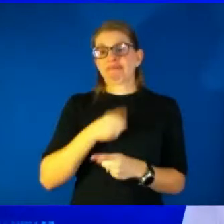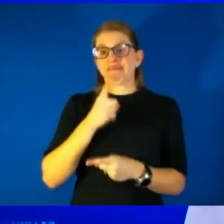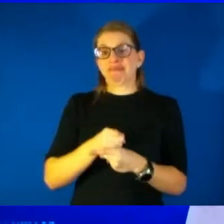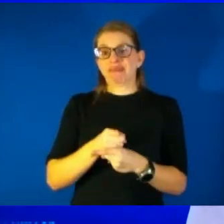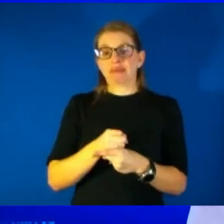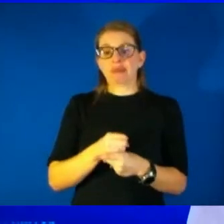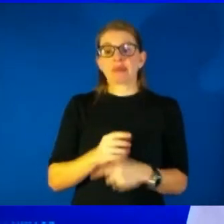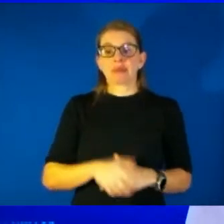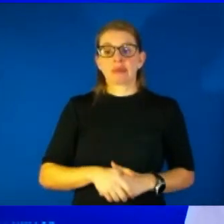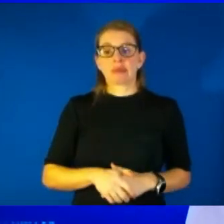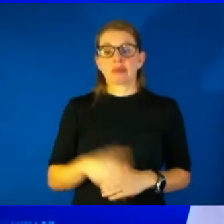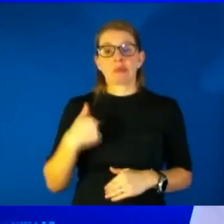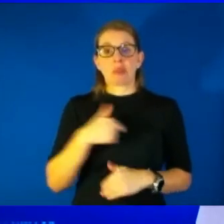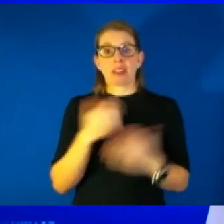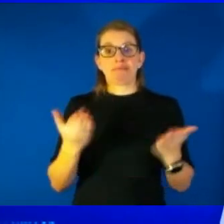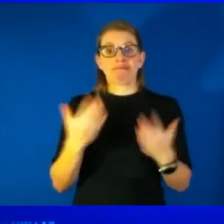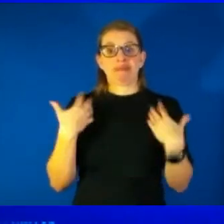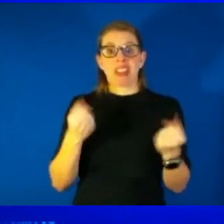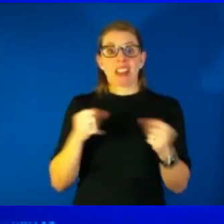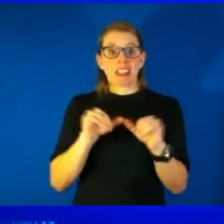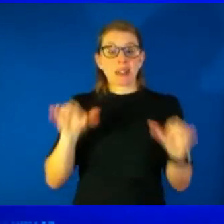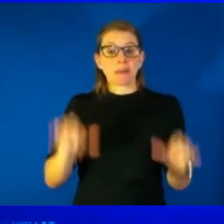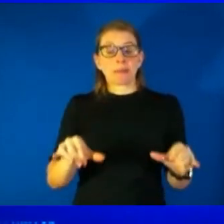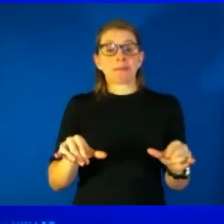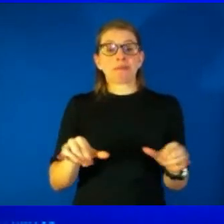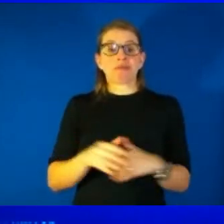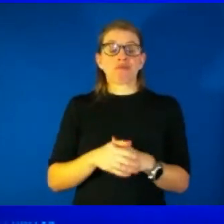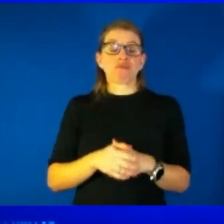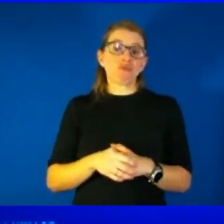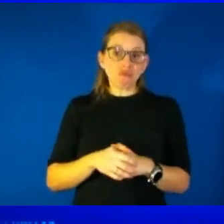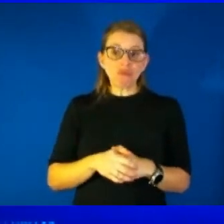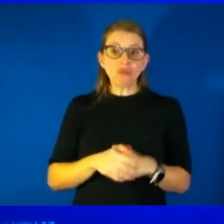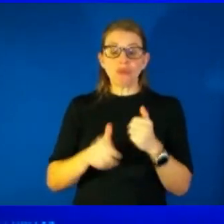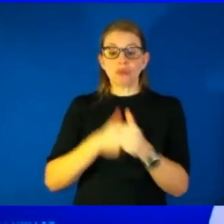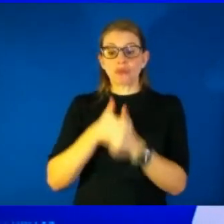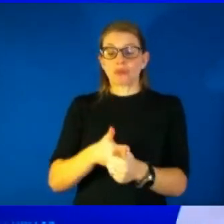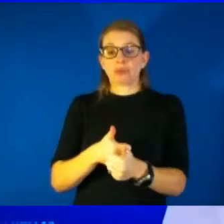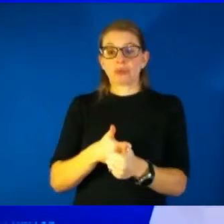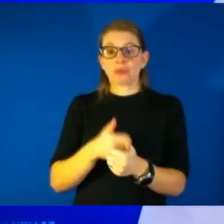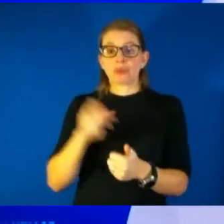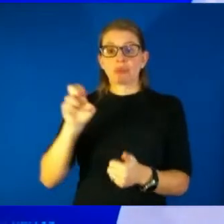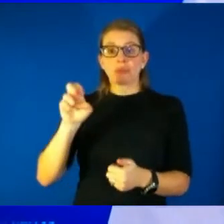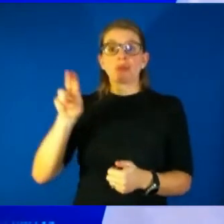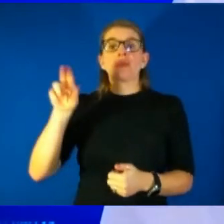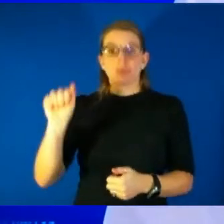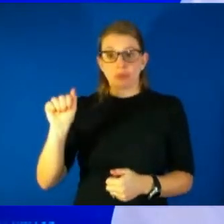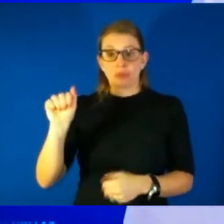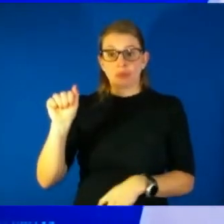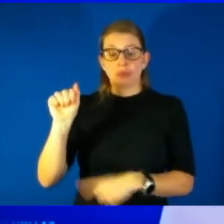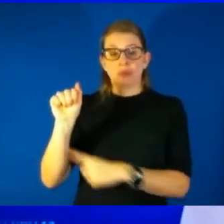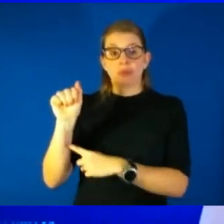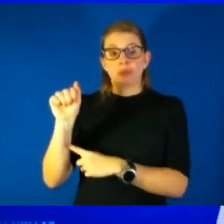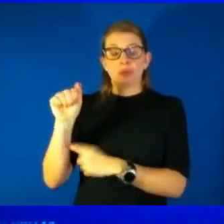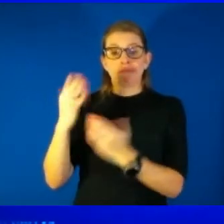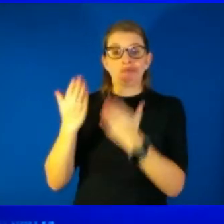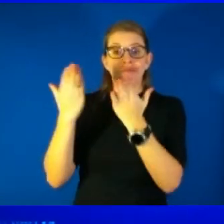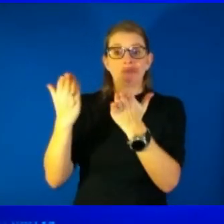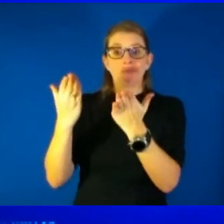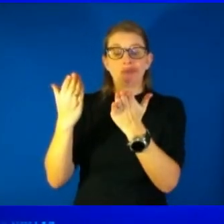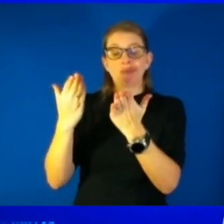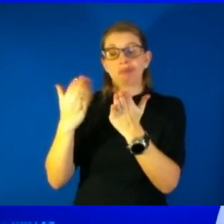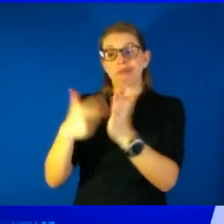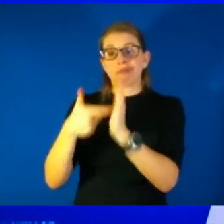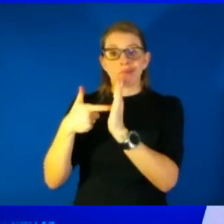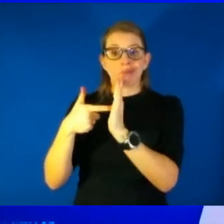at the health system, really abide by and are discerning as far as the EUA and what the regulations and the stipulations